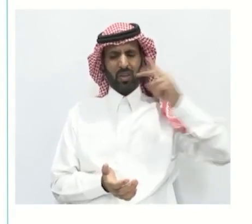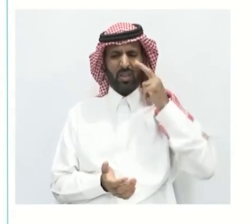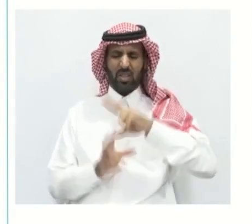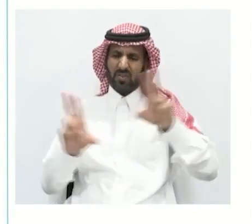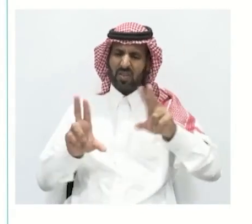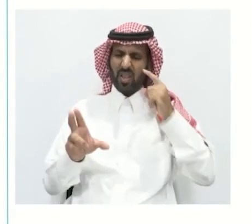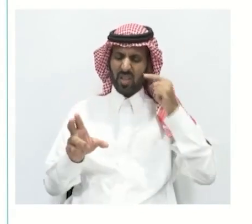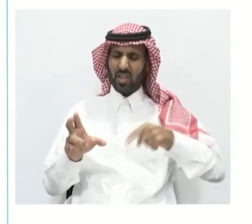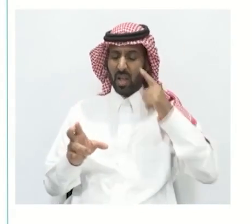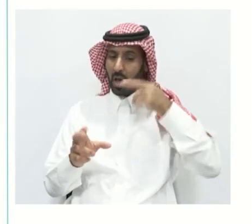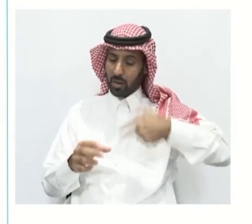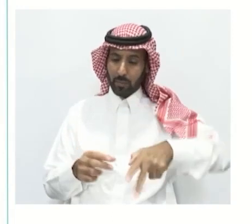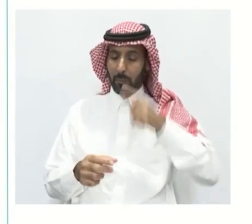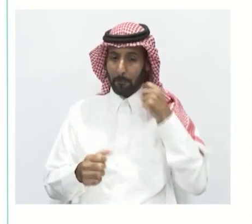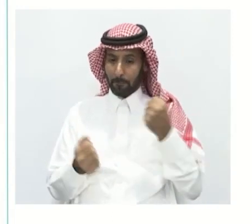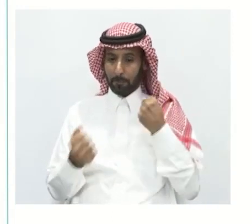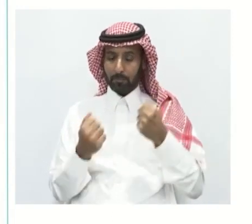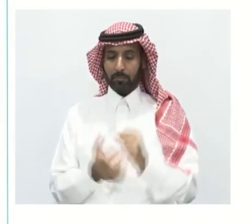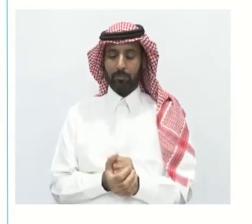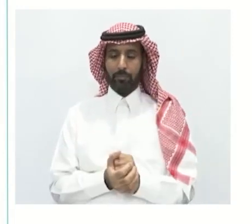Now he goes to the gym.